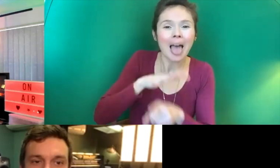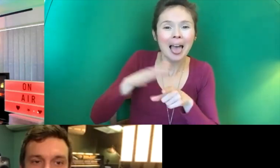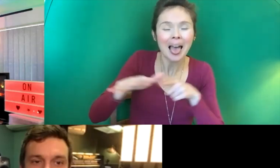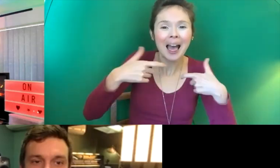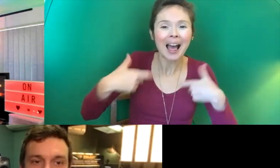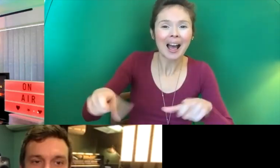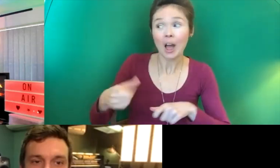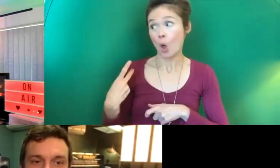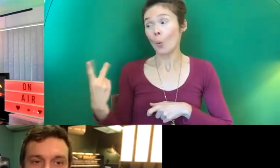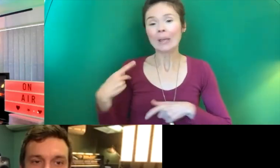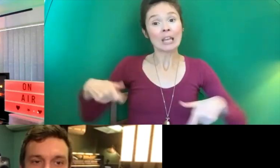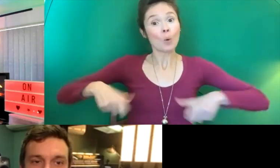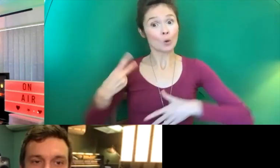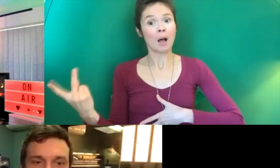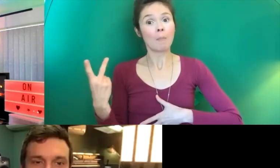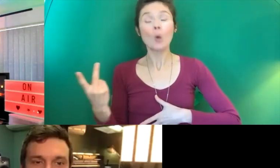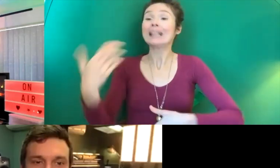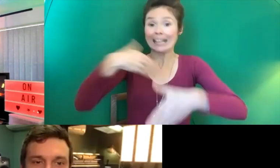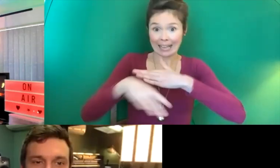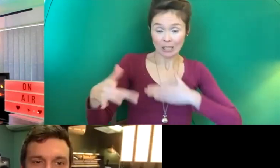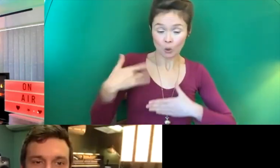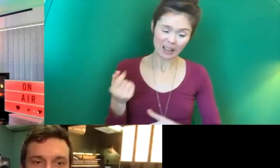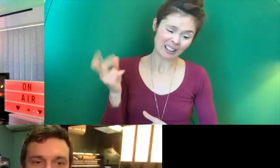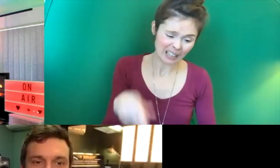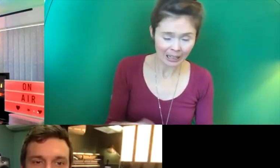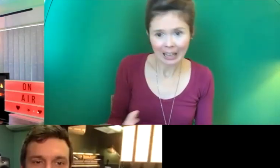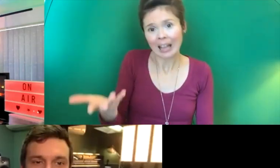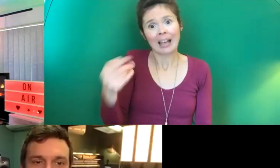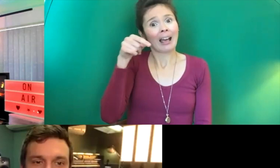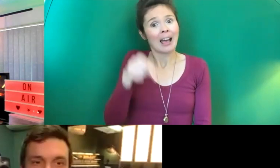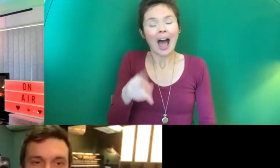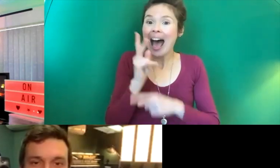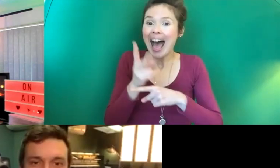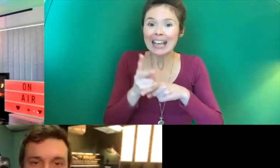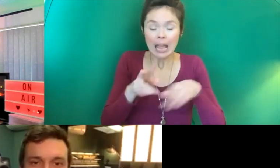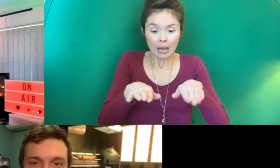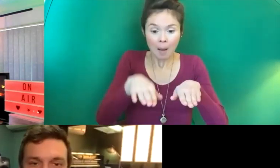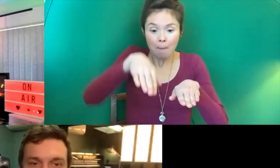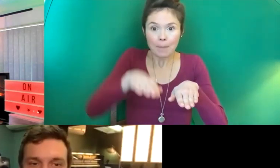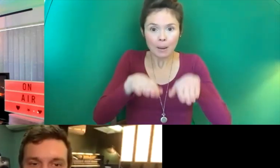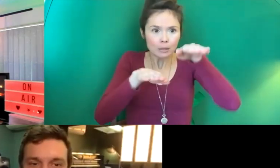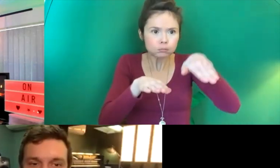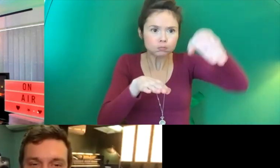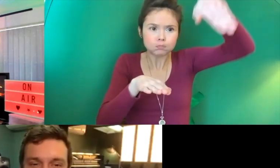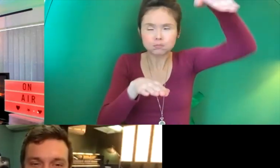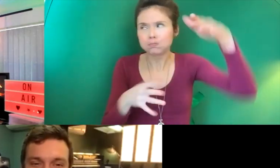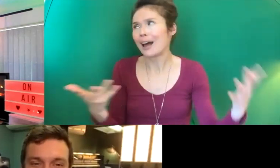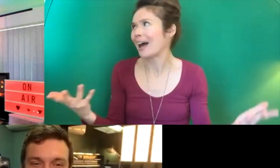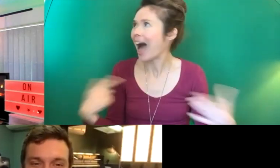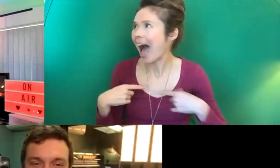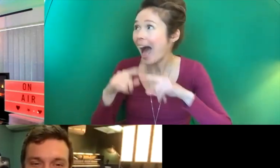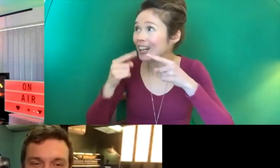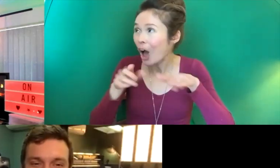pedal? It's like, you know, why did you put that pedal bin in there? So it was a bit of a joke. And when I went in the studio